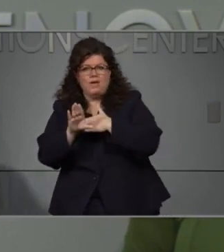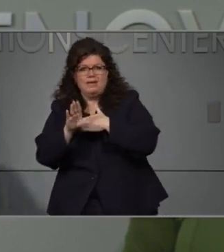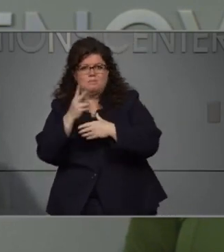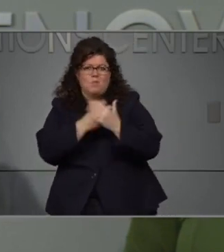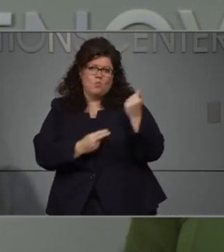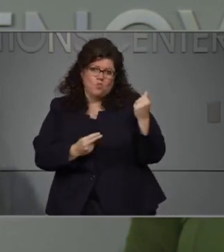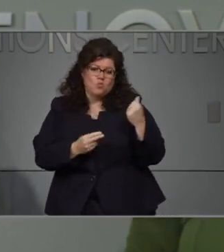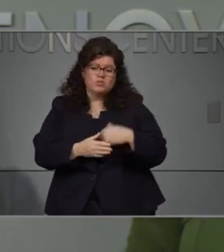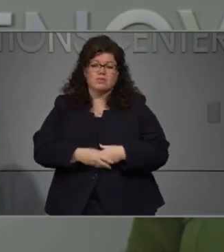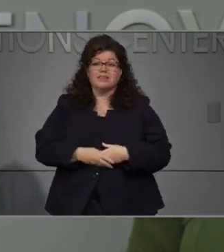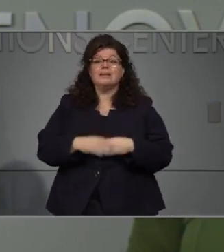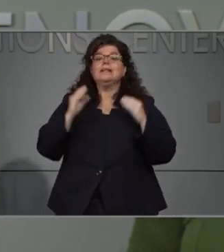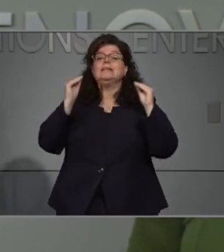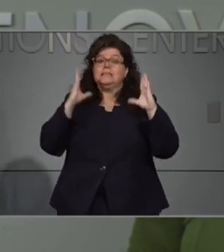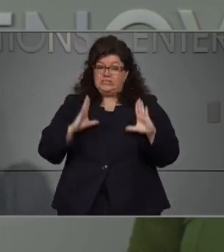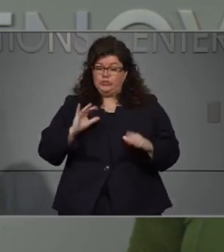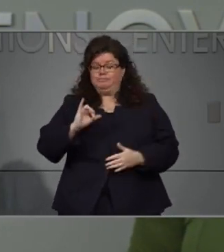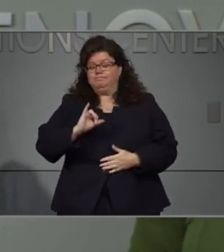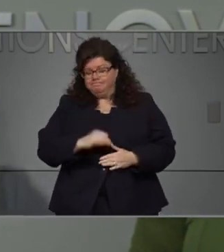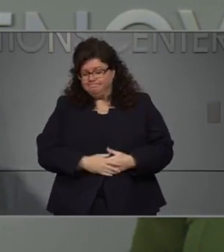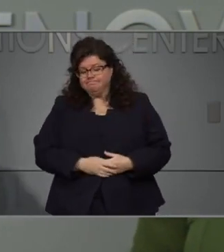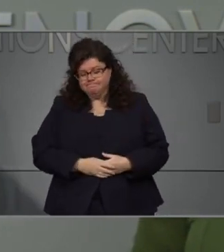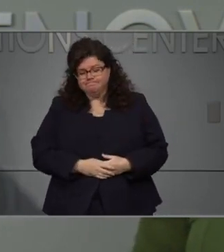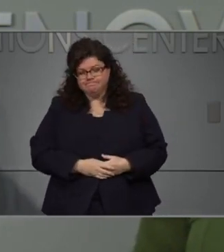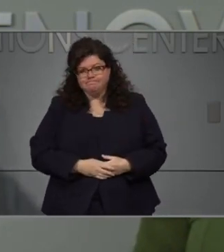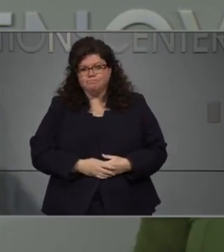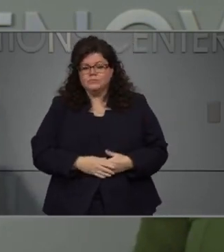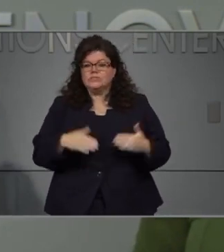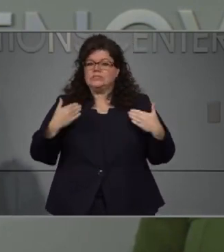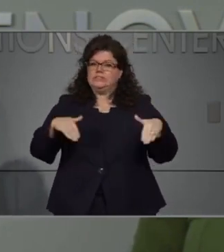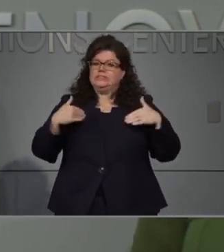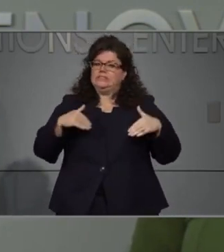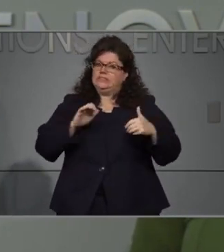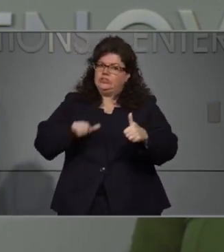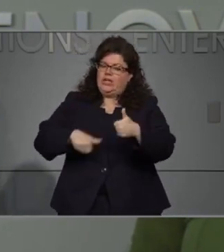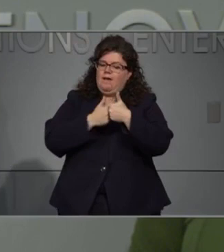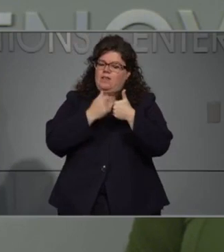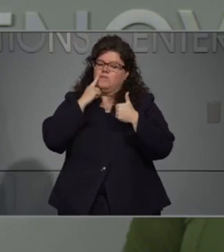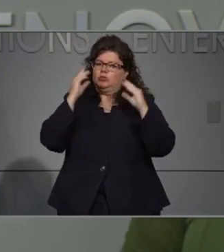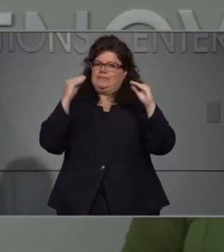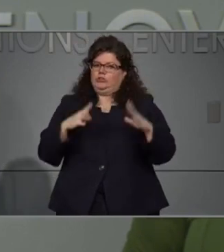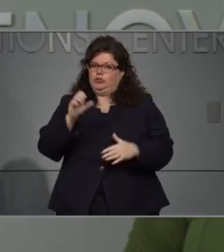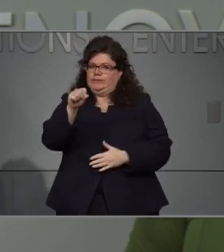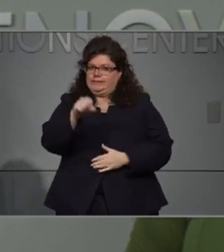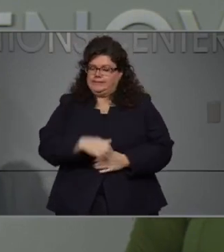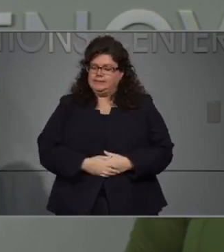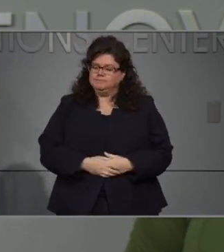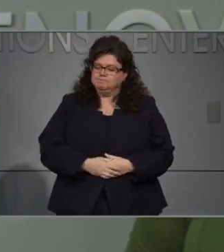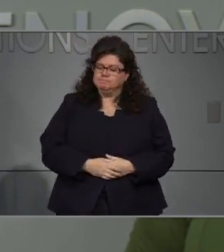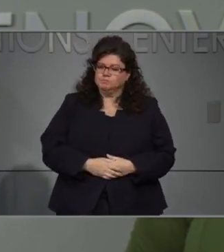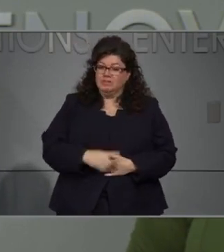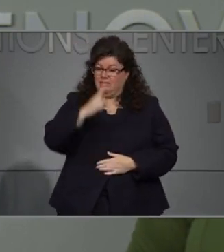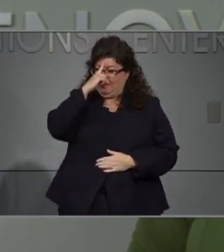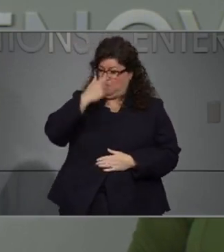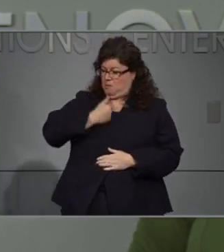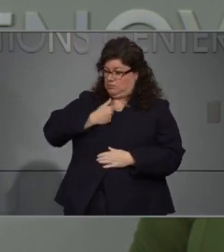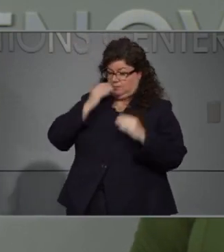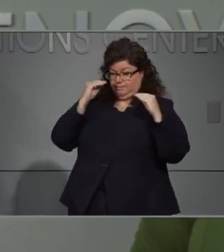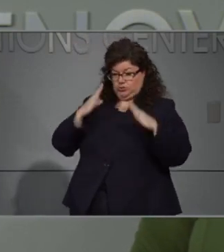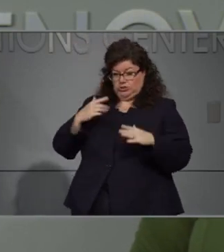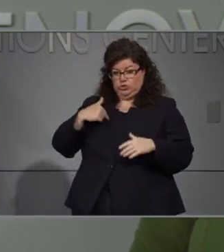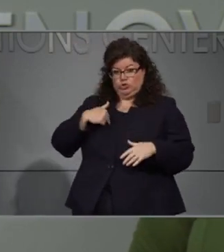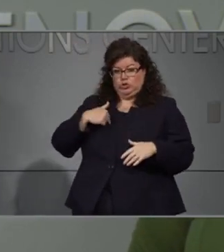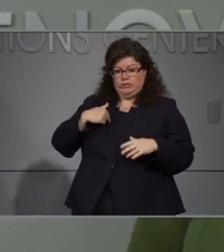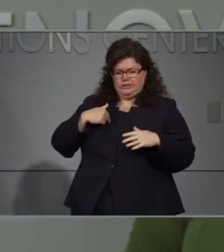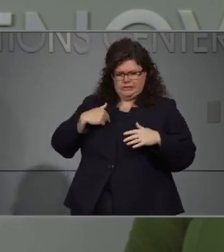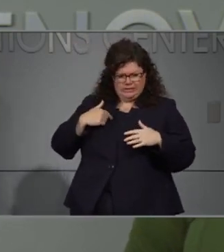teachers, obviously teachers are, this is incredibly challenging, not just their own, thinking about their own health concerns, but